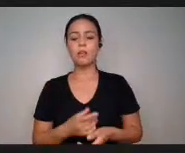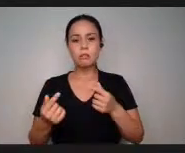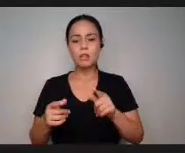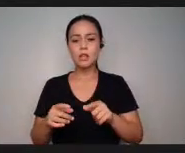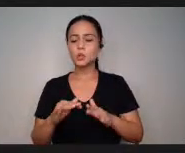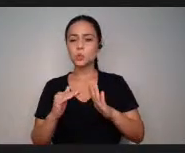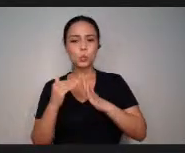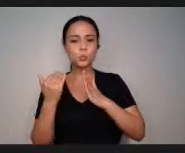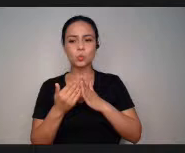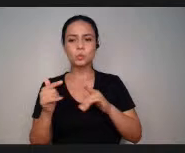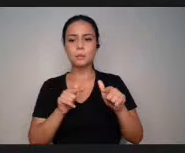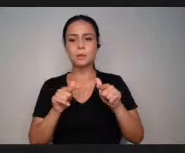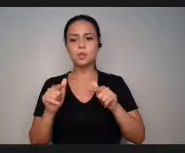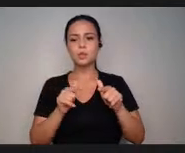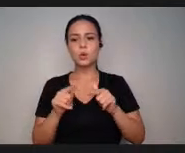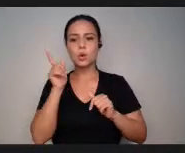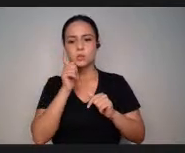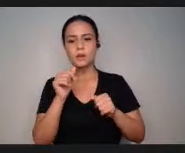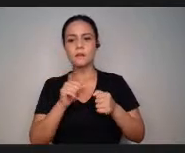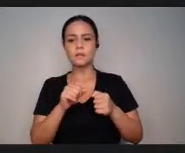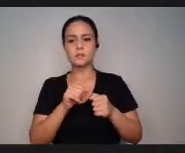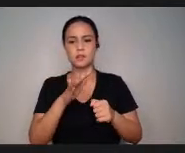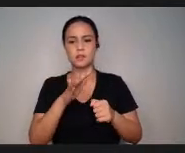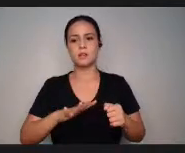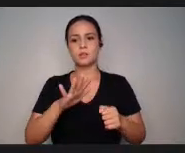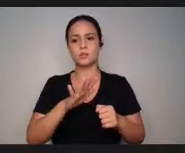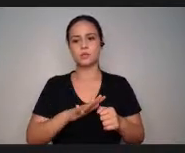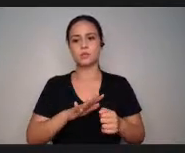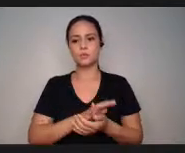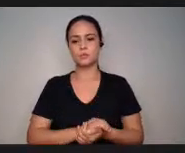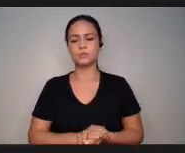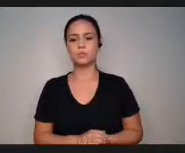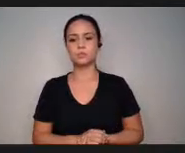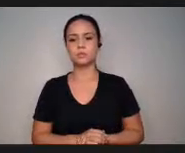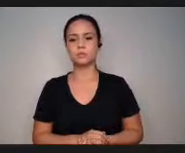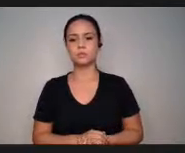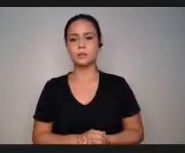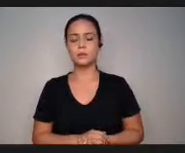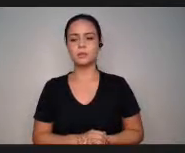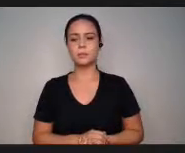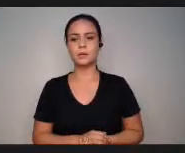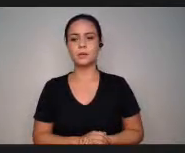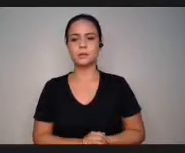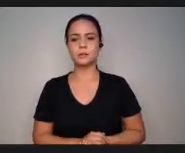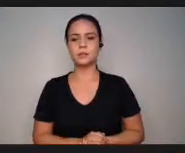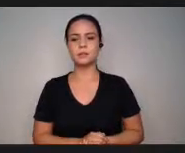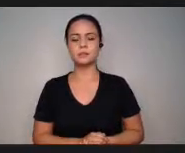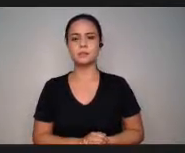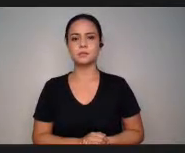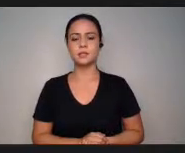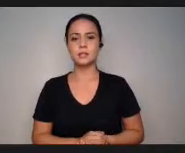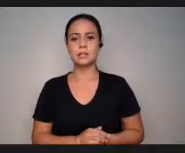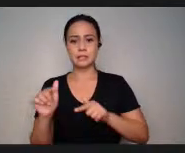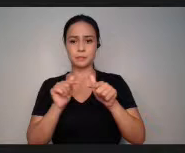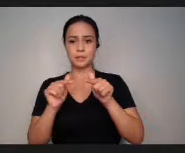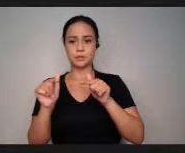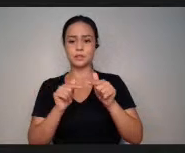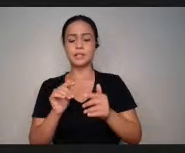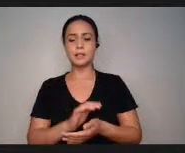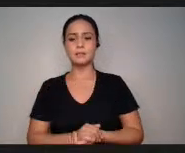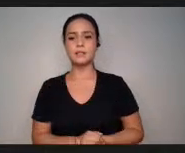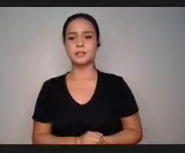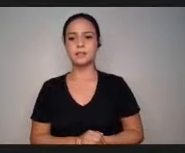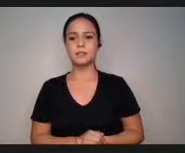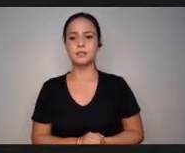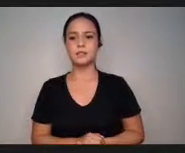the United States came to call them essential workers, people who were doing jobs that were essential to